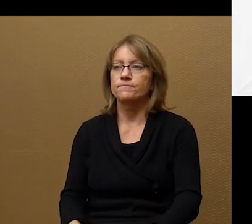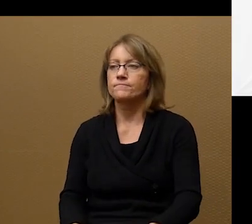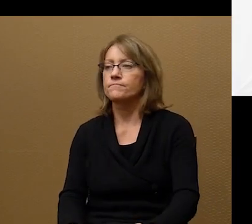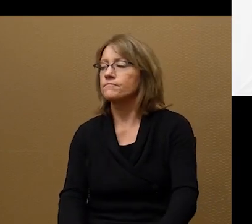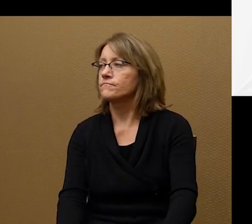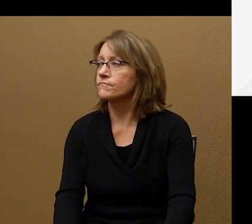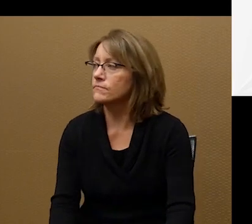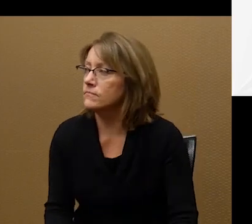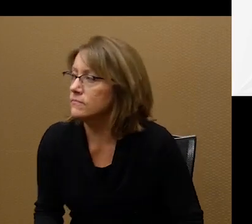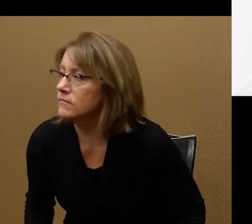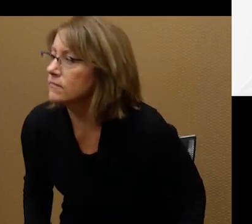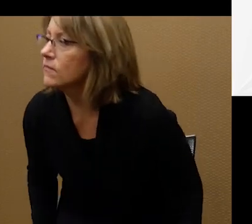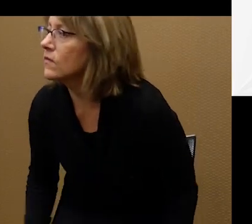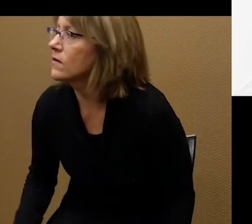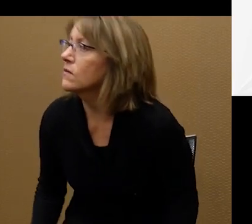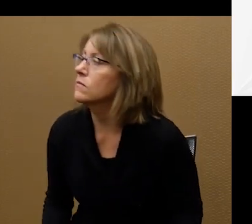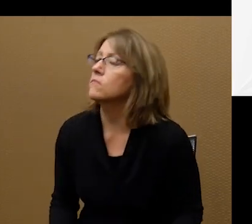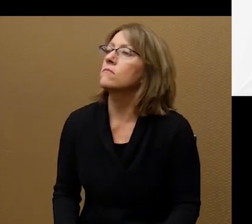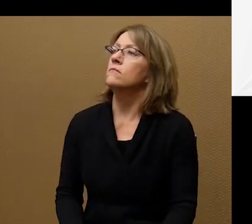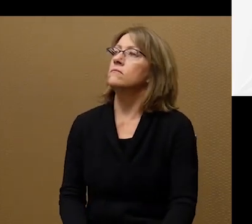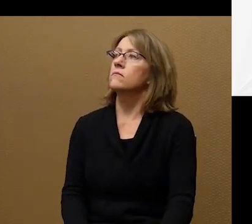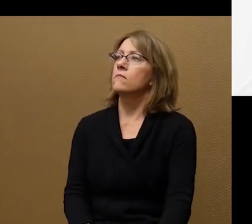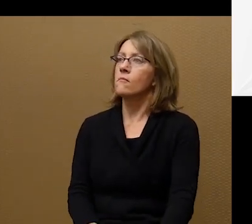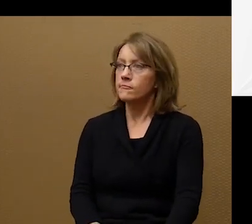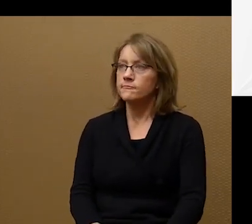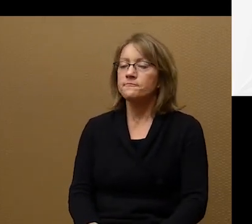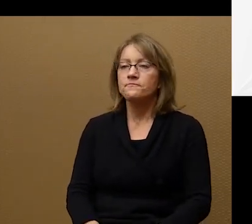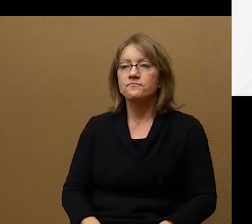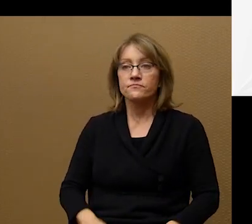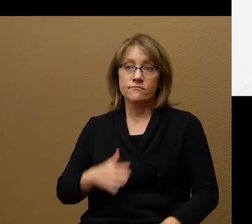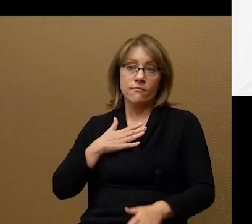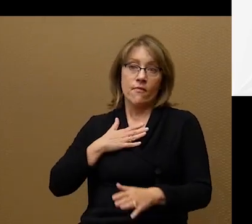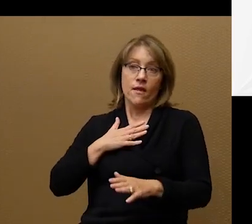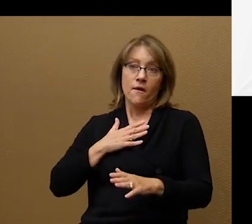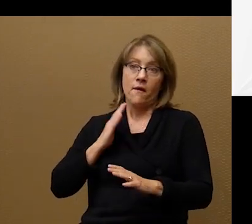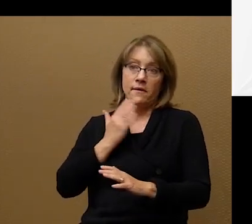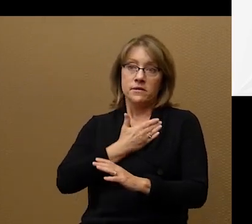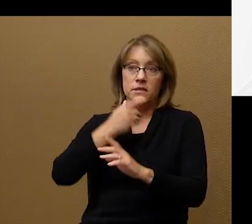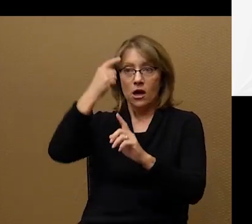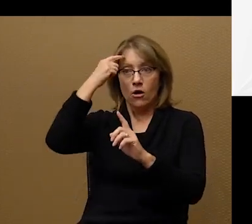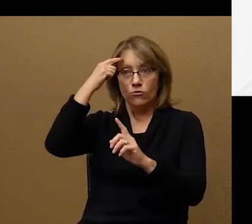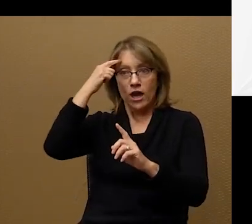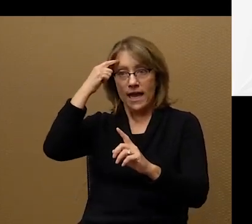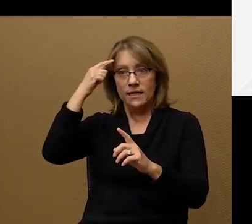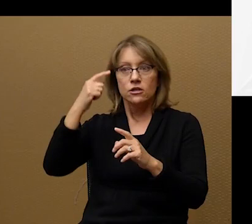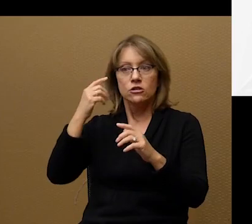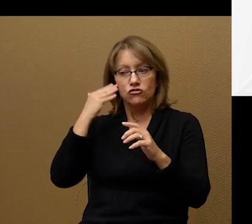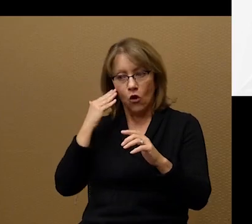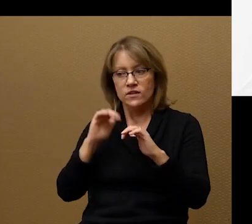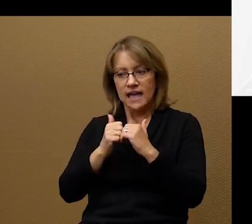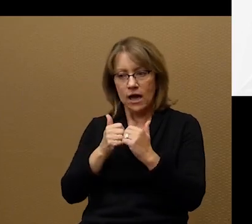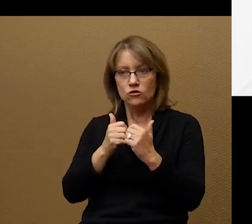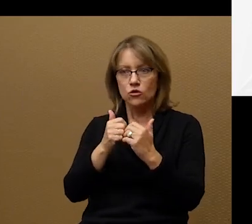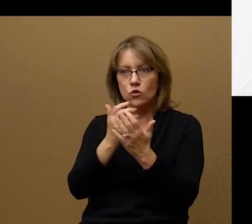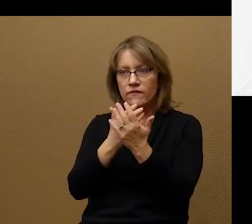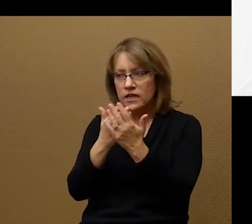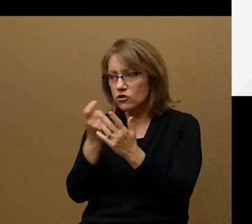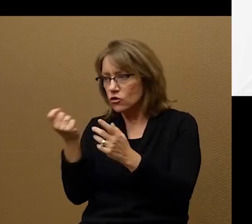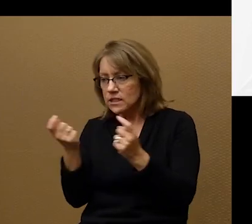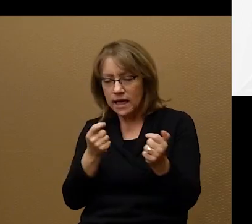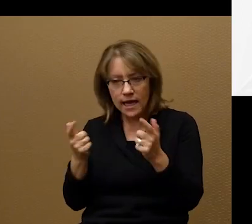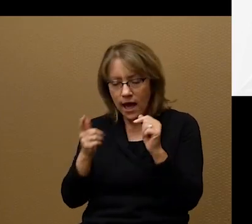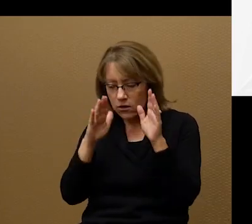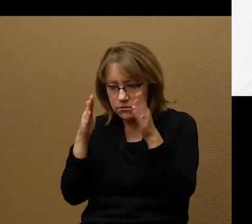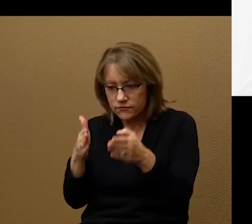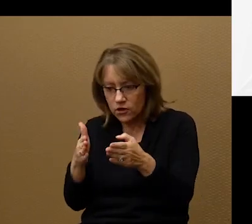So how does this affect our students? Our brains know how to filter out everything, but our